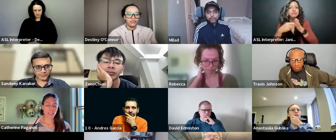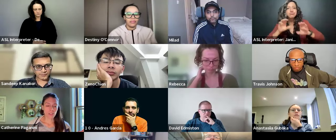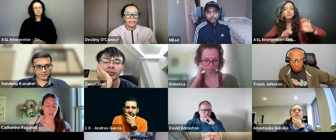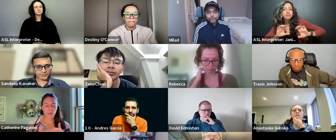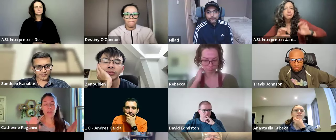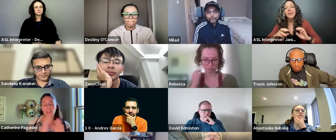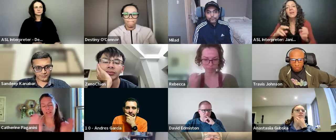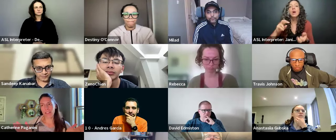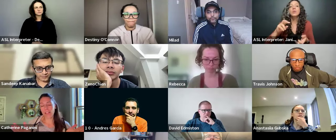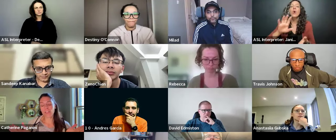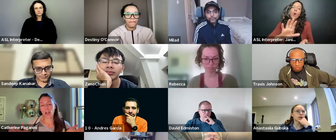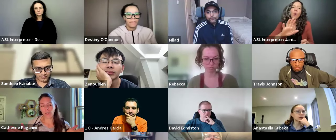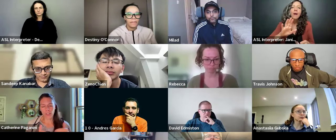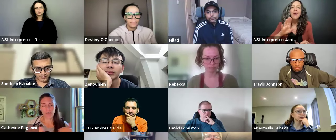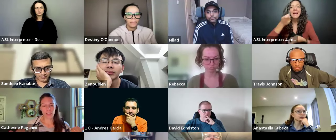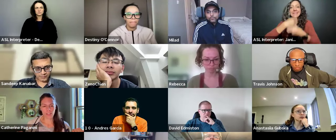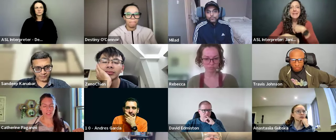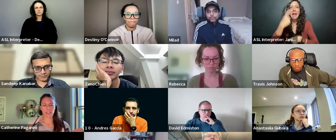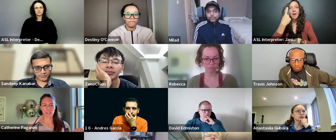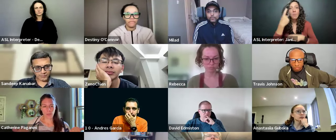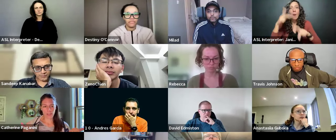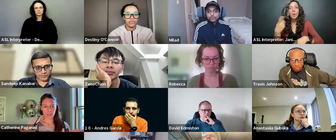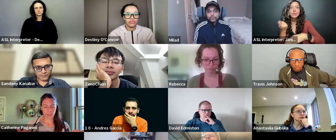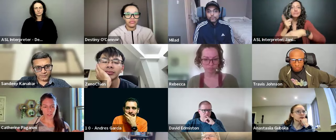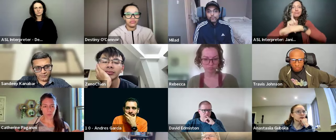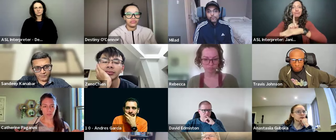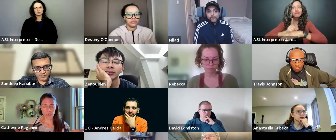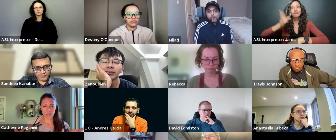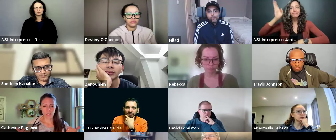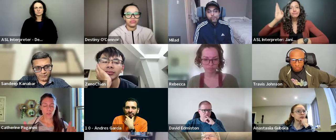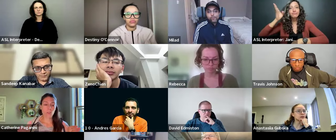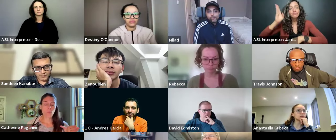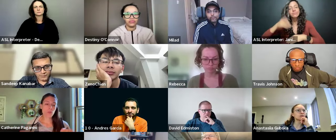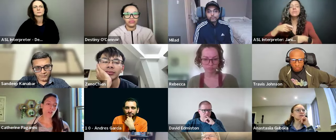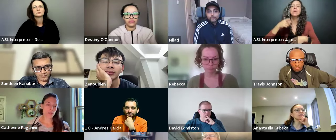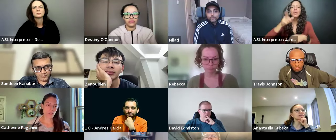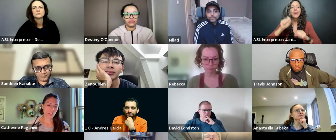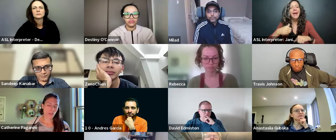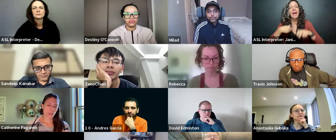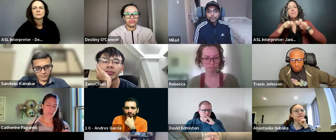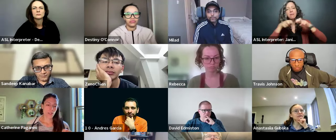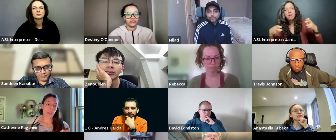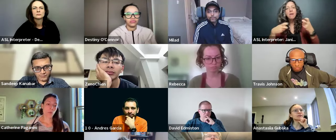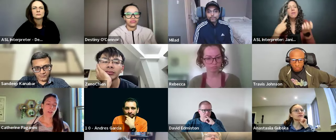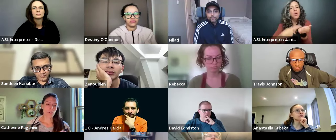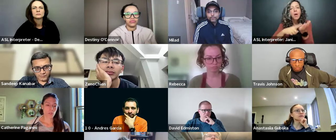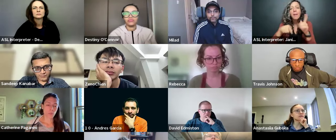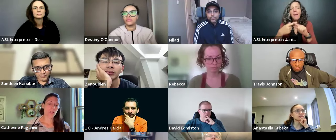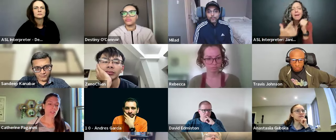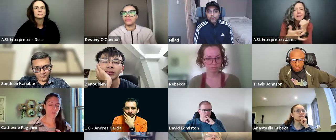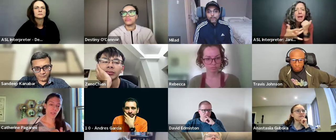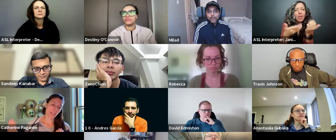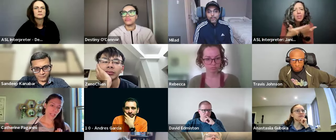a technical or instead of a talk, you can have a te technical panel discussion as well, right? Most talks are done by one